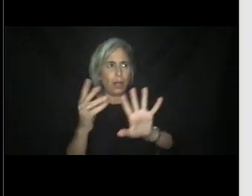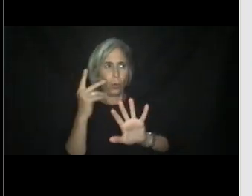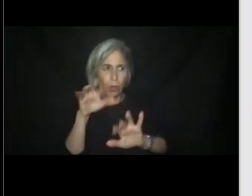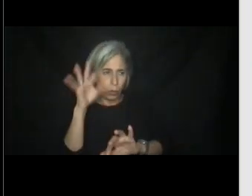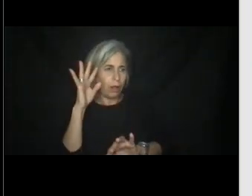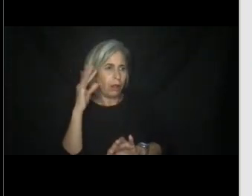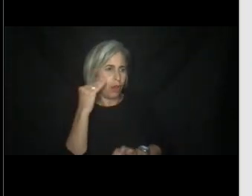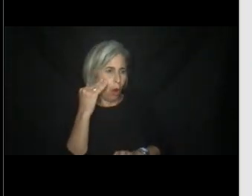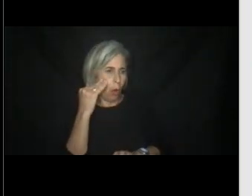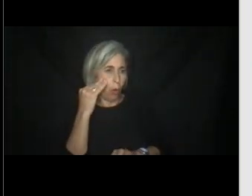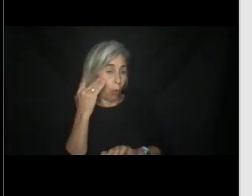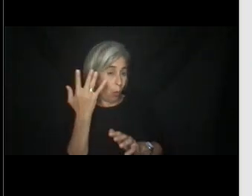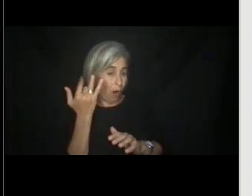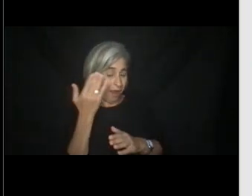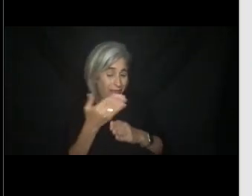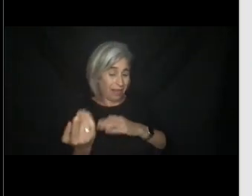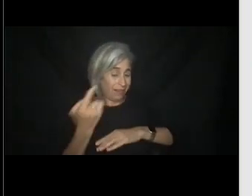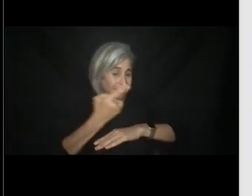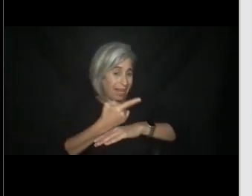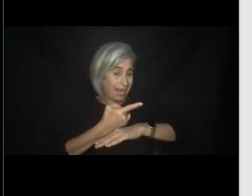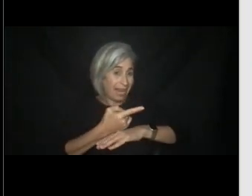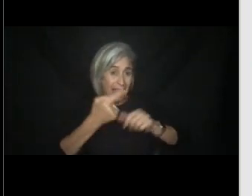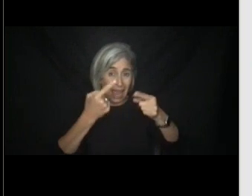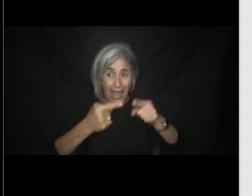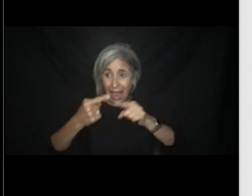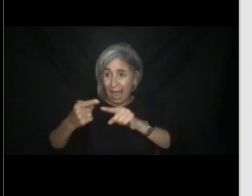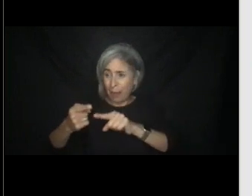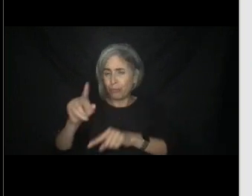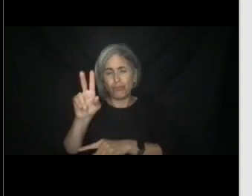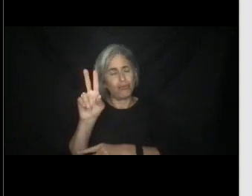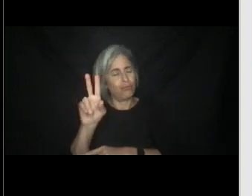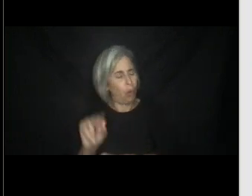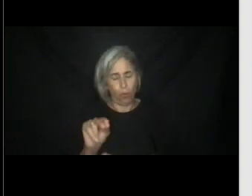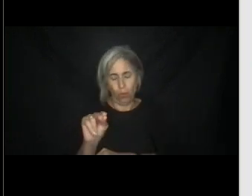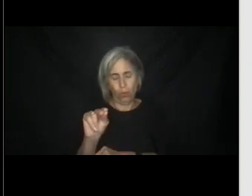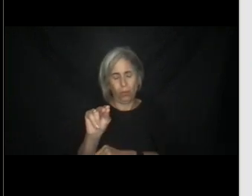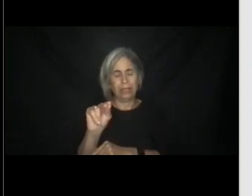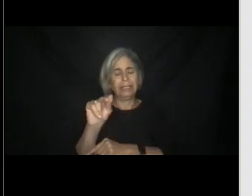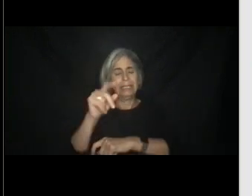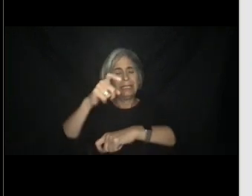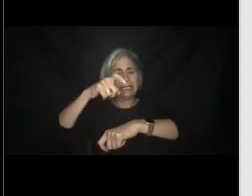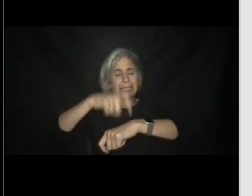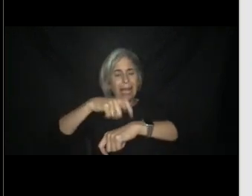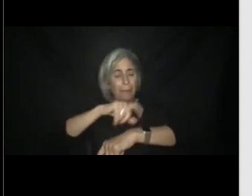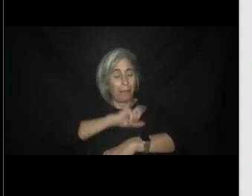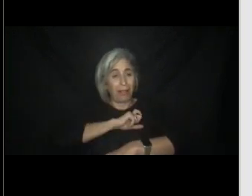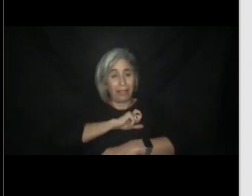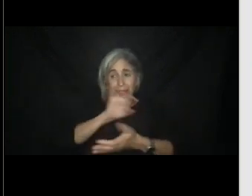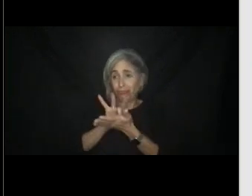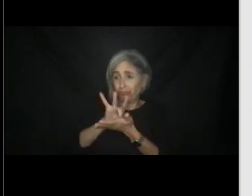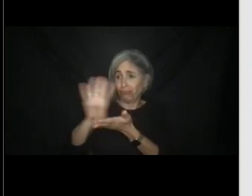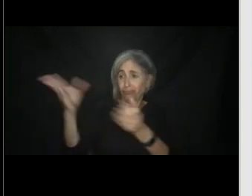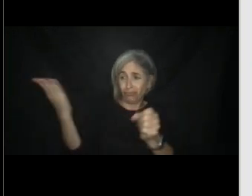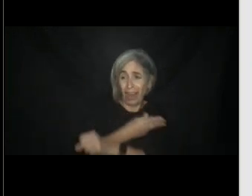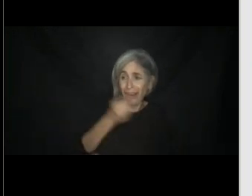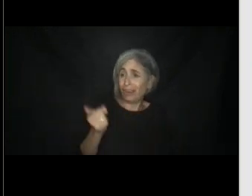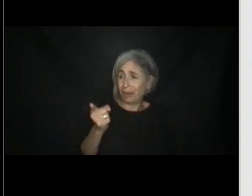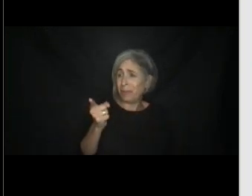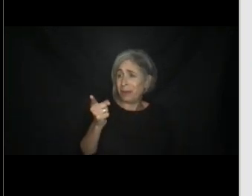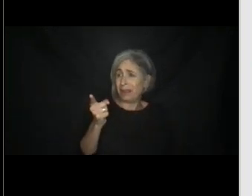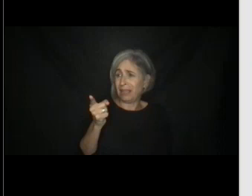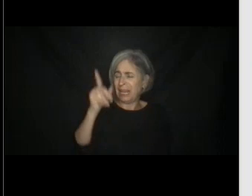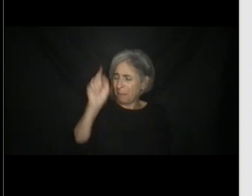day, this can't be going on. It's time to get this police officer out of here. He